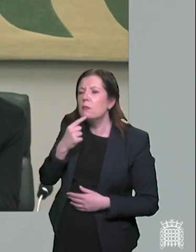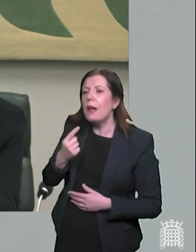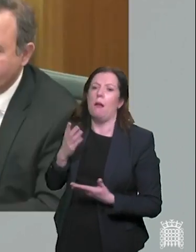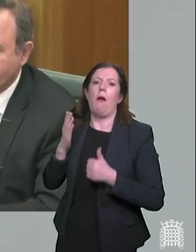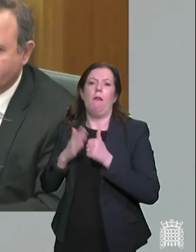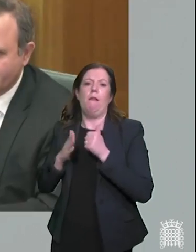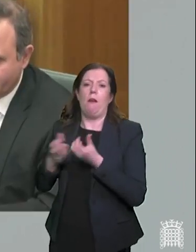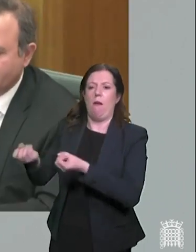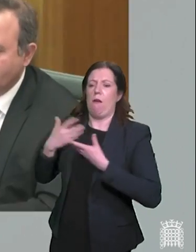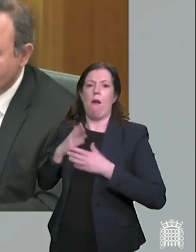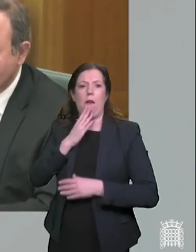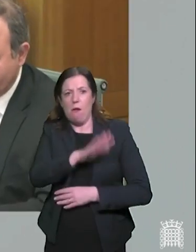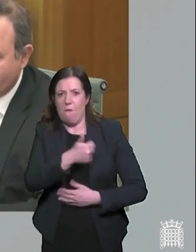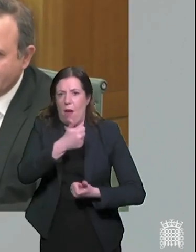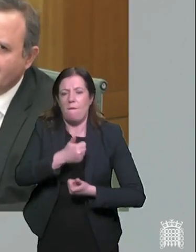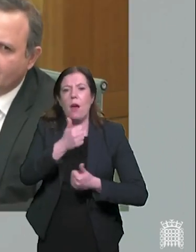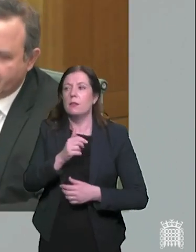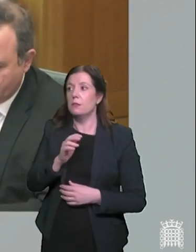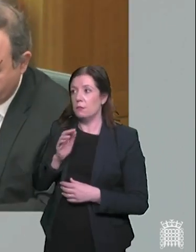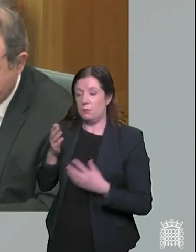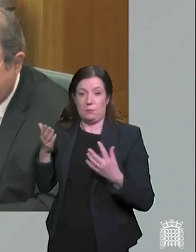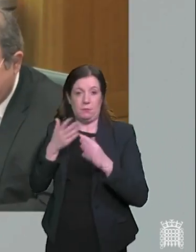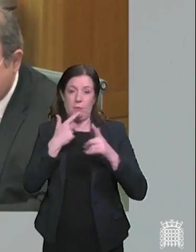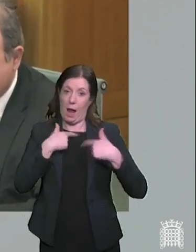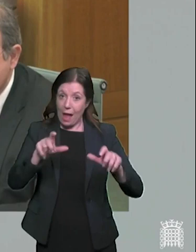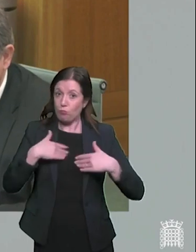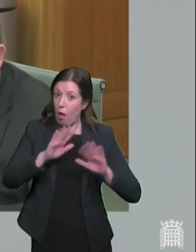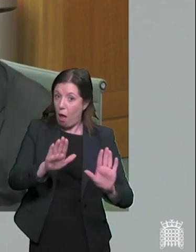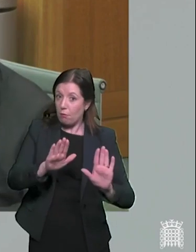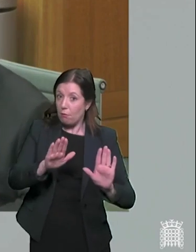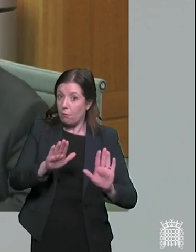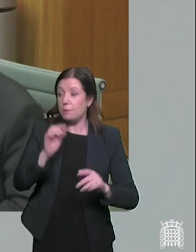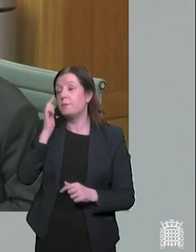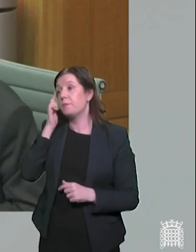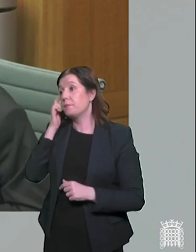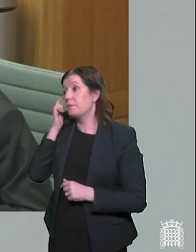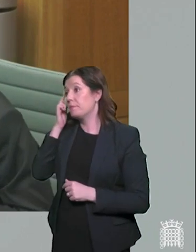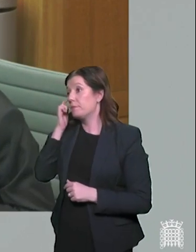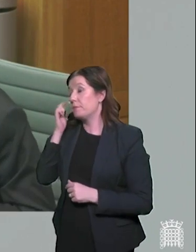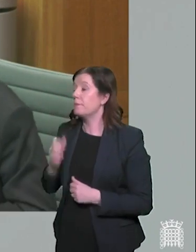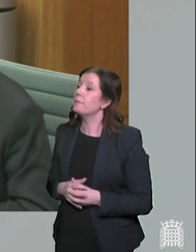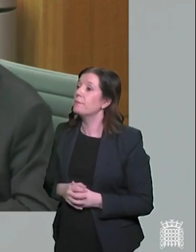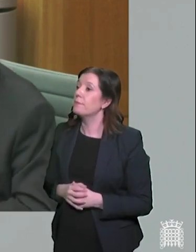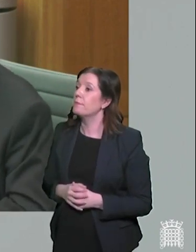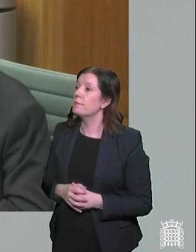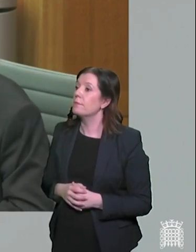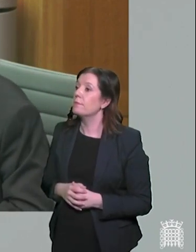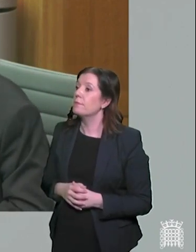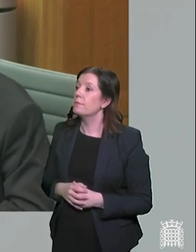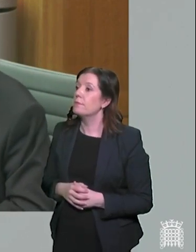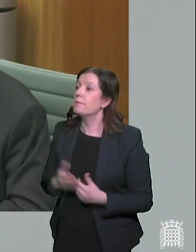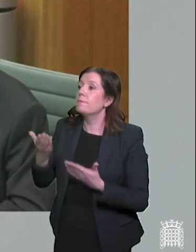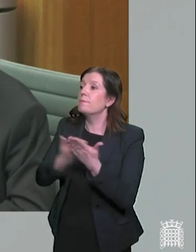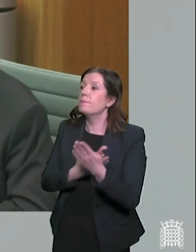been given. So I'm giving you the answer. So let me carry on, if I may, Mr. Johnson. Can I ask you to turn to